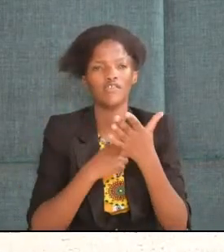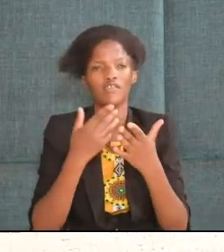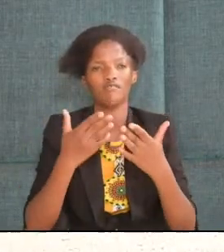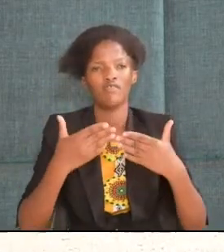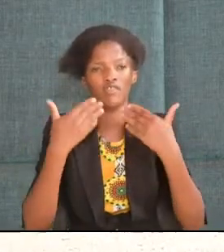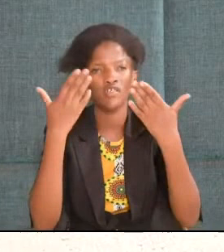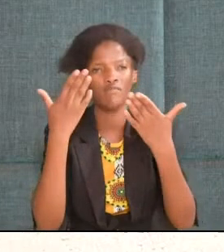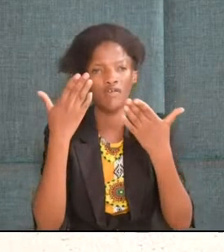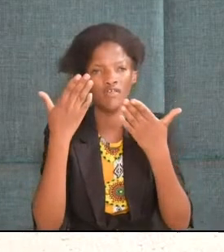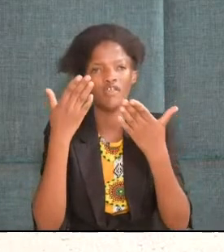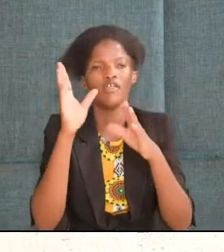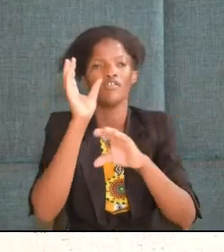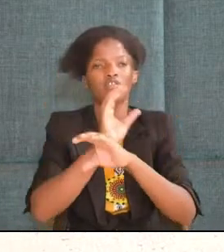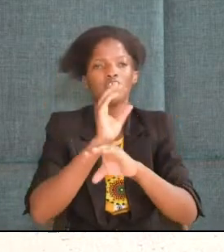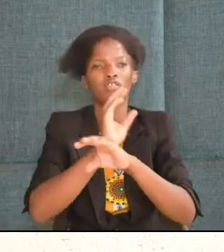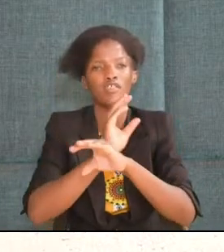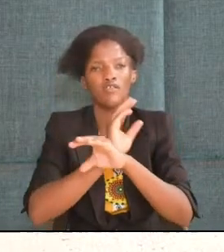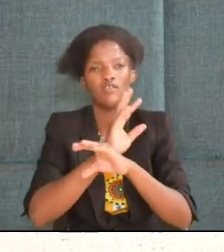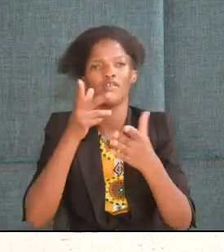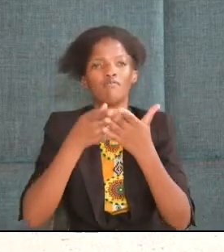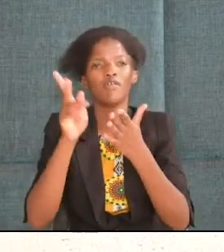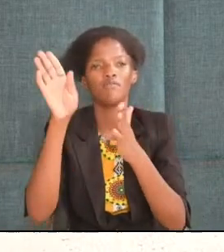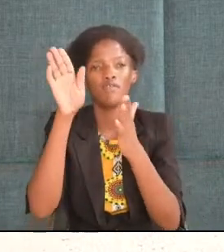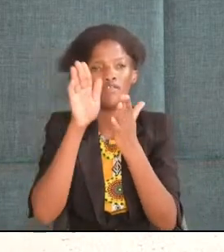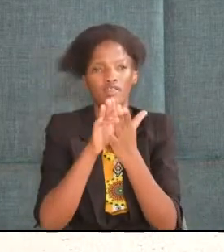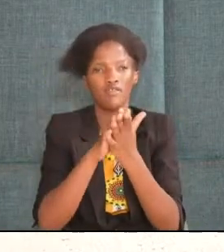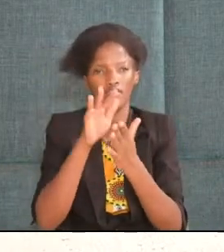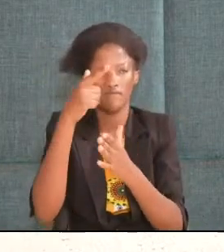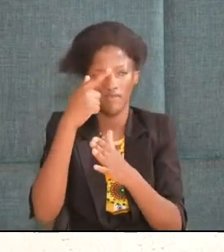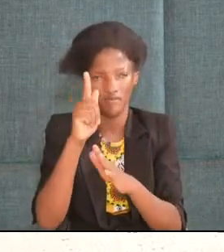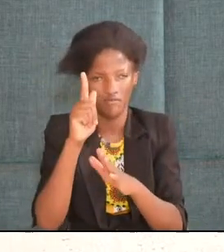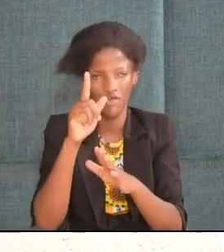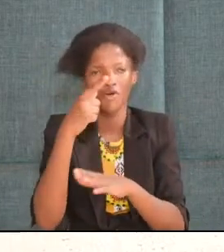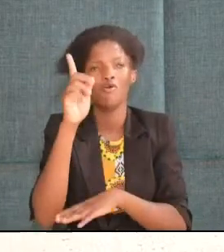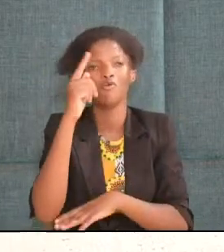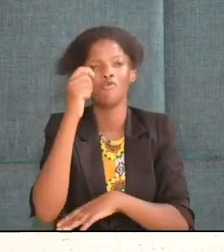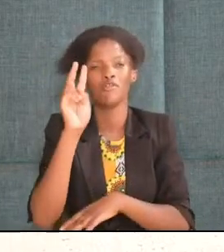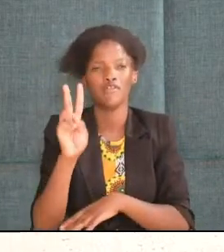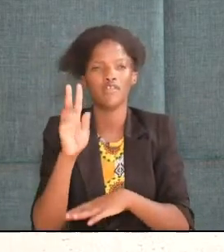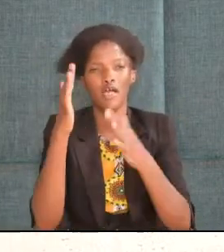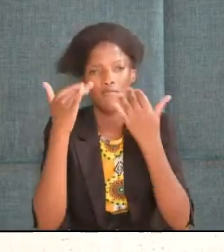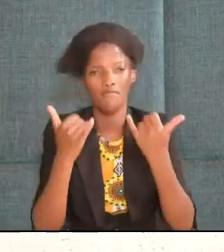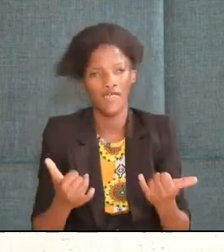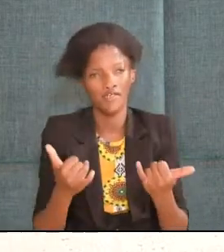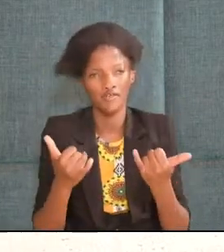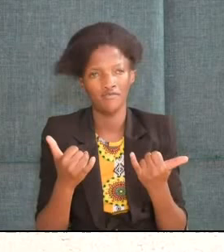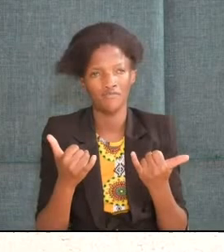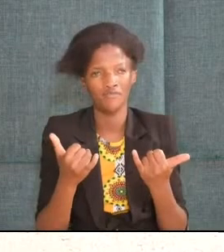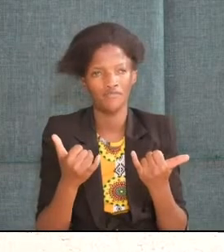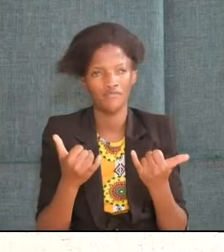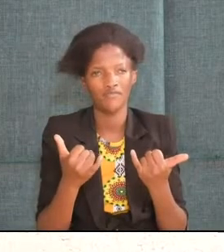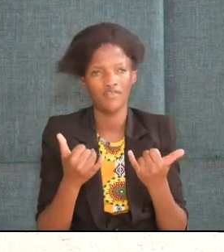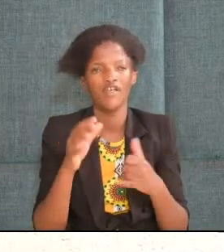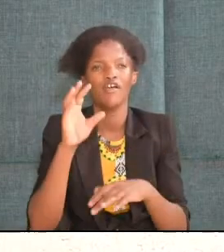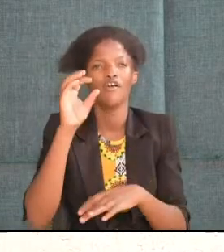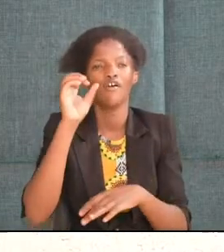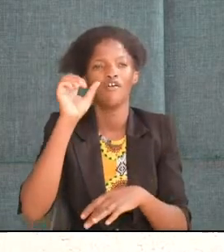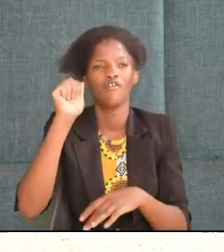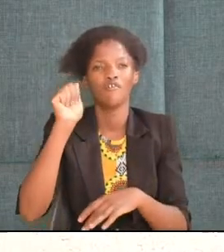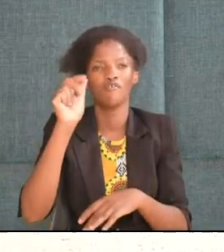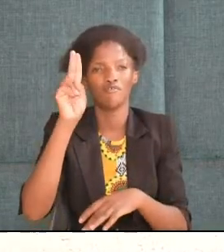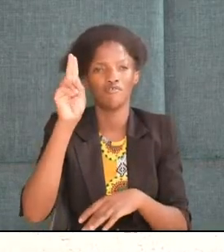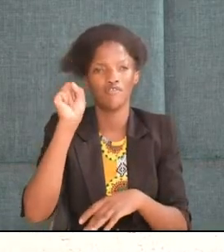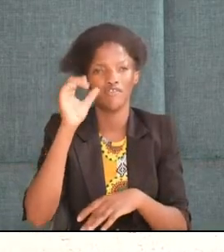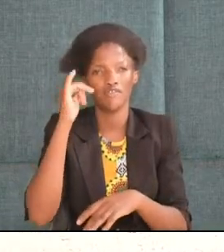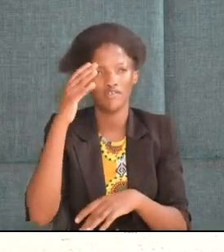the church pay bill number or church account number displayed on your screens. Now, Austin, take these